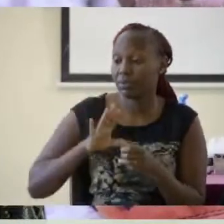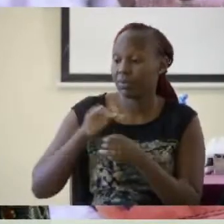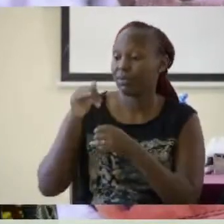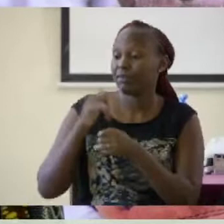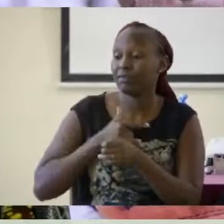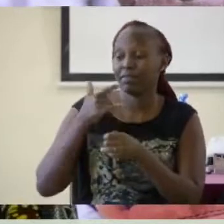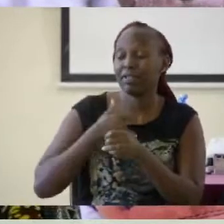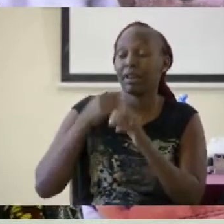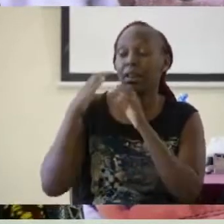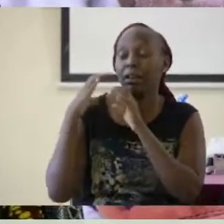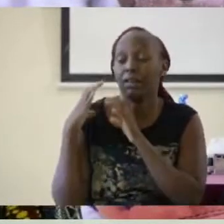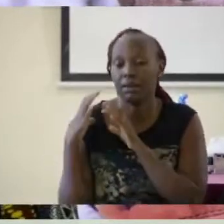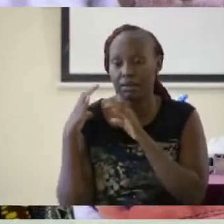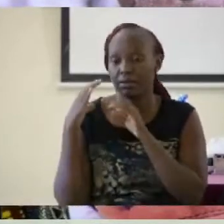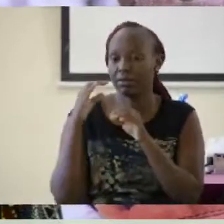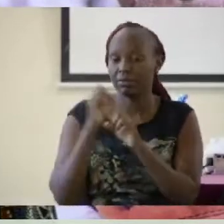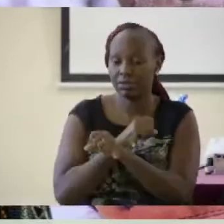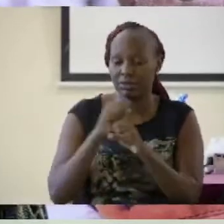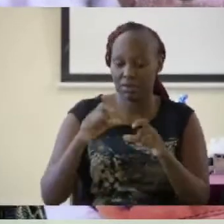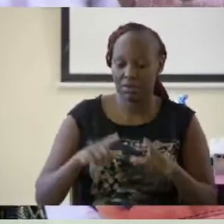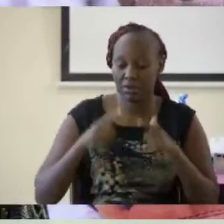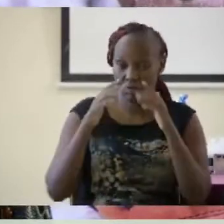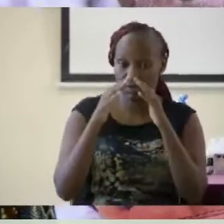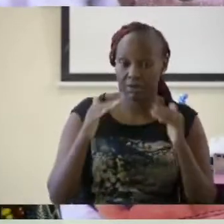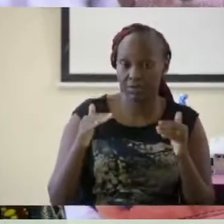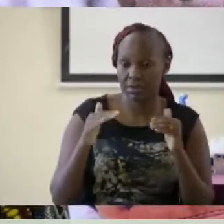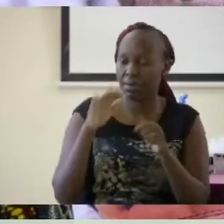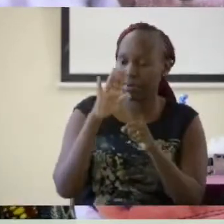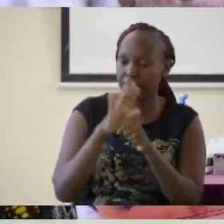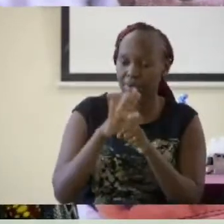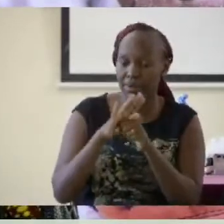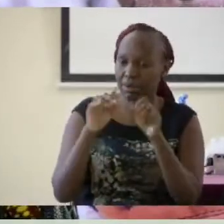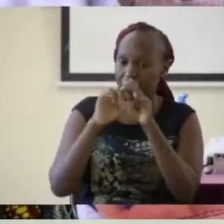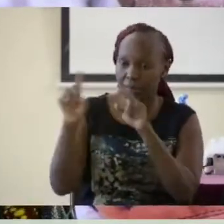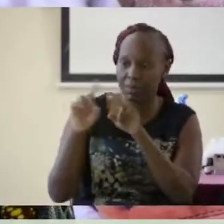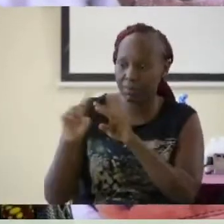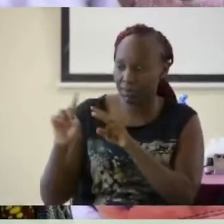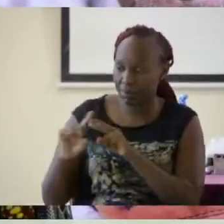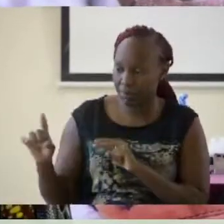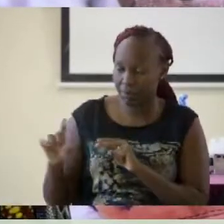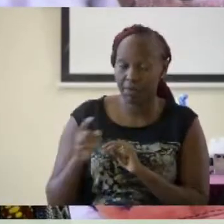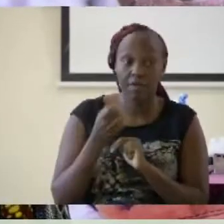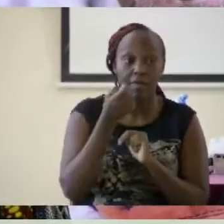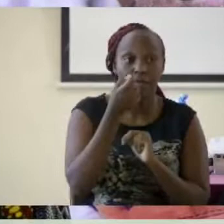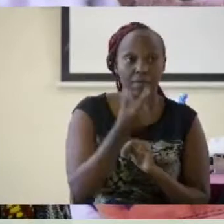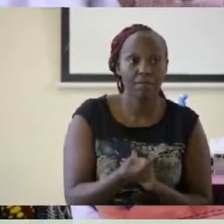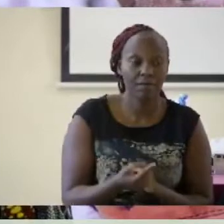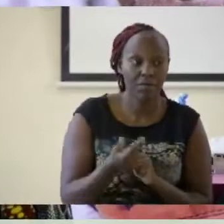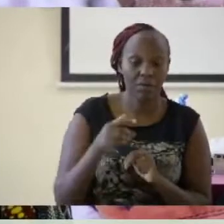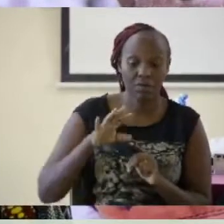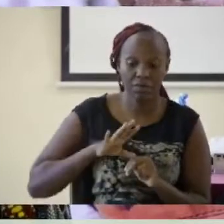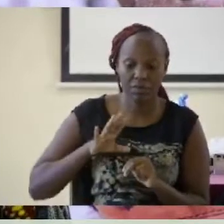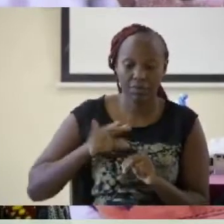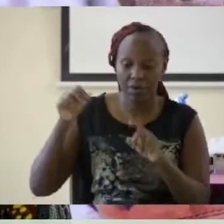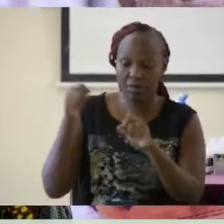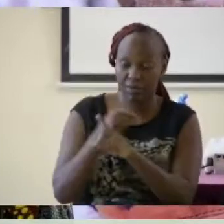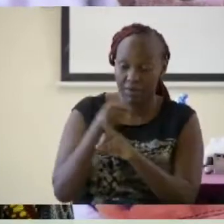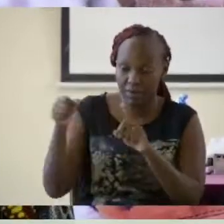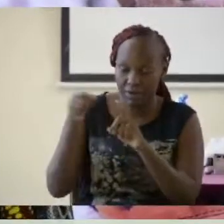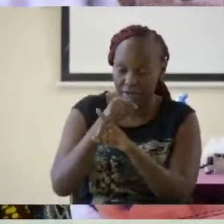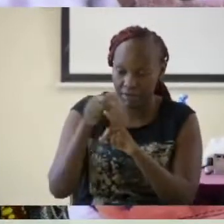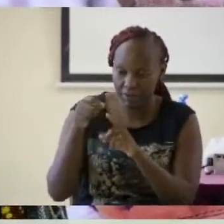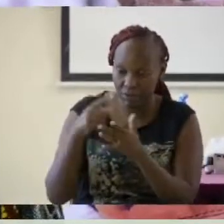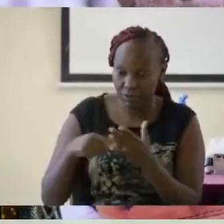of them to live at home. So most of them took off. A few of them actually were violated to the extent